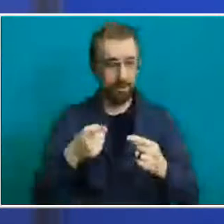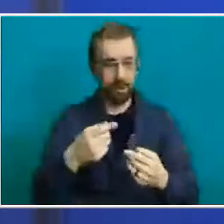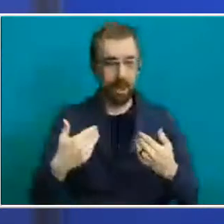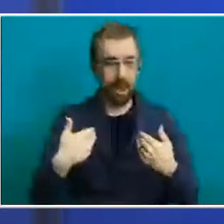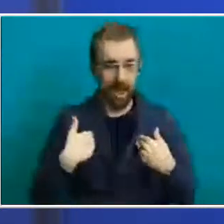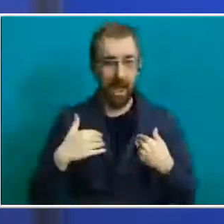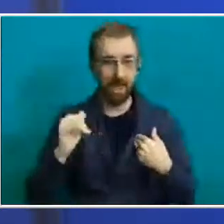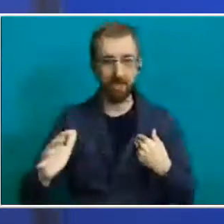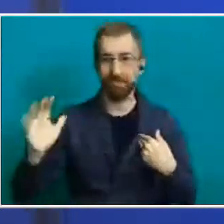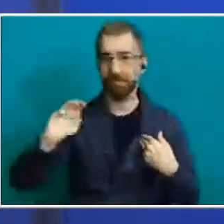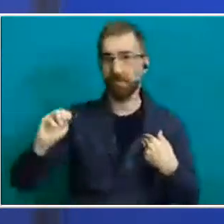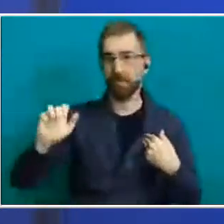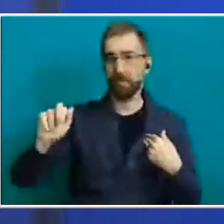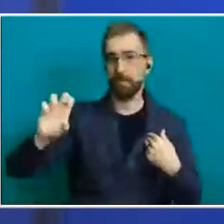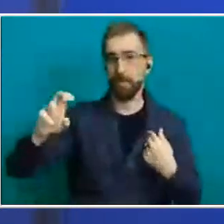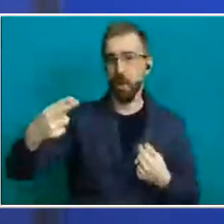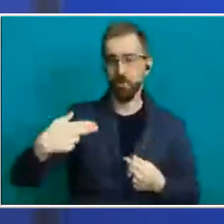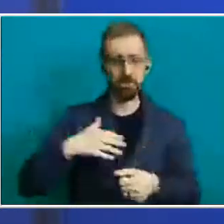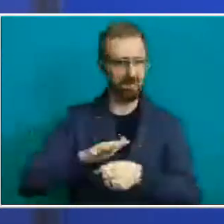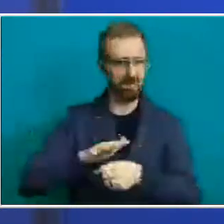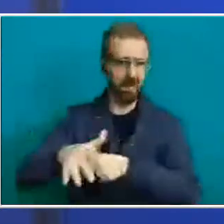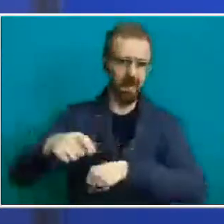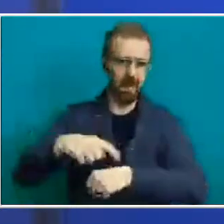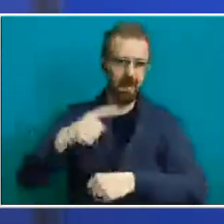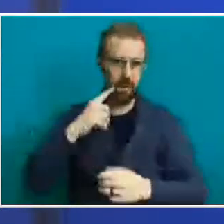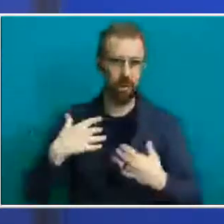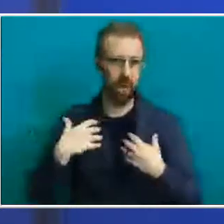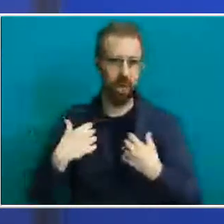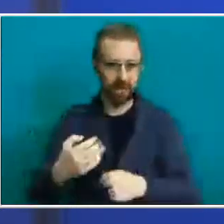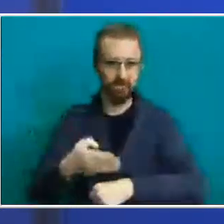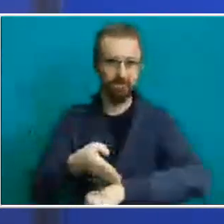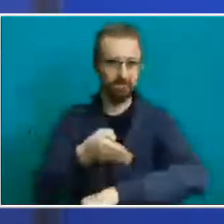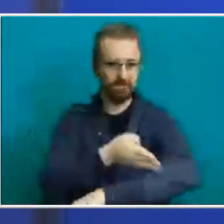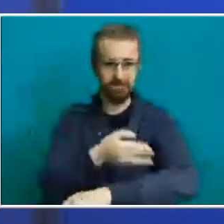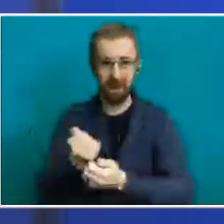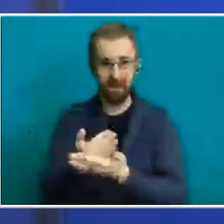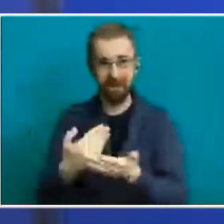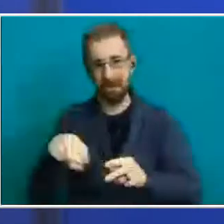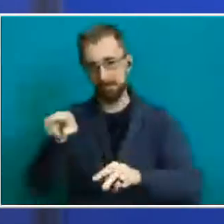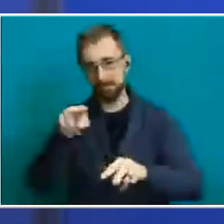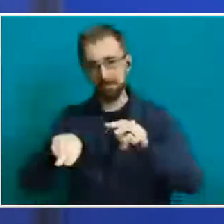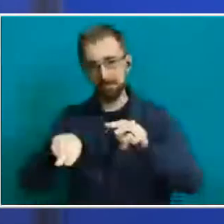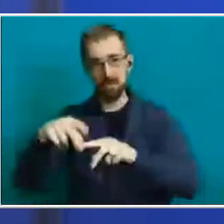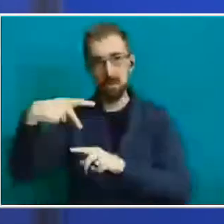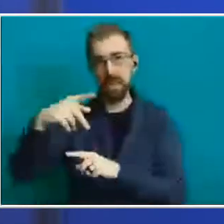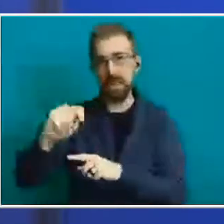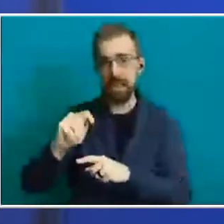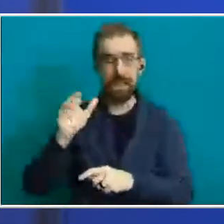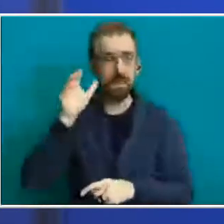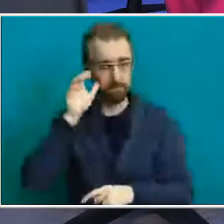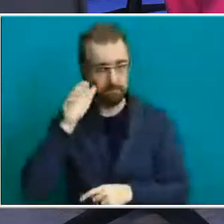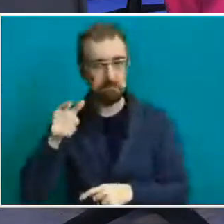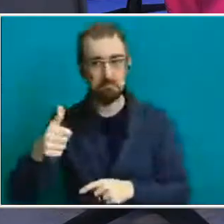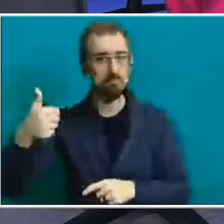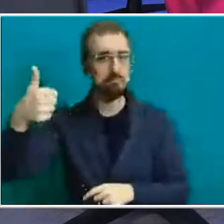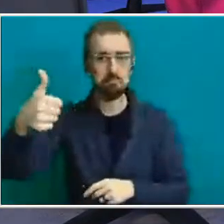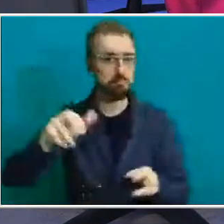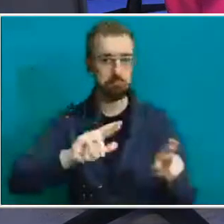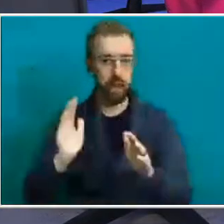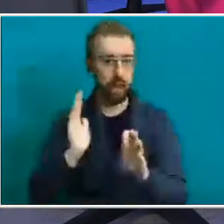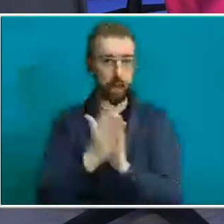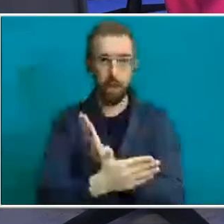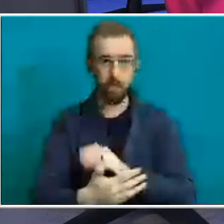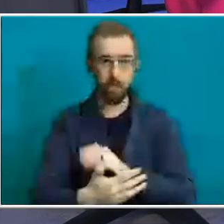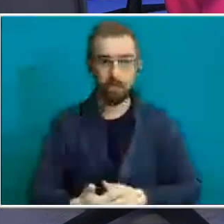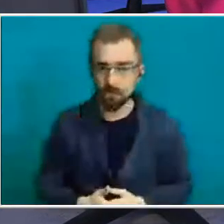So we've had plenty of time from recovery, and from everything I've gathered, also from the physical therapist, she's gotten the green light and she's ready to go. All right, fantastic.